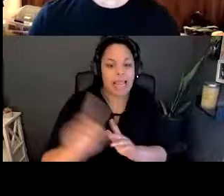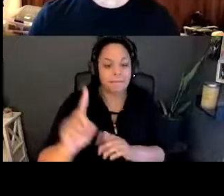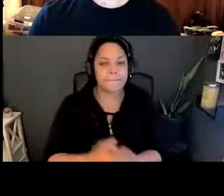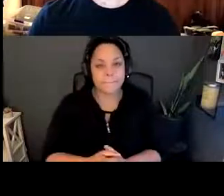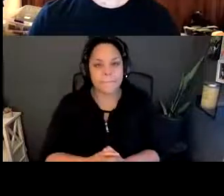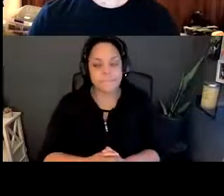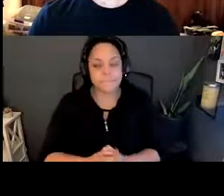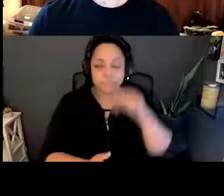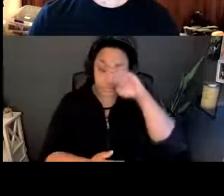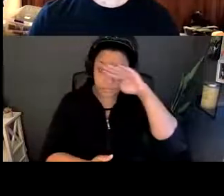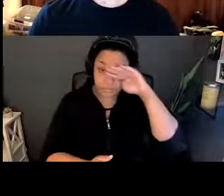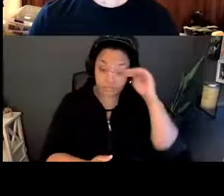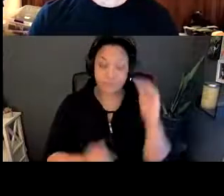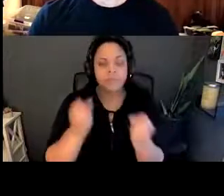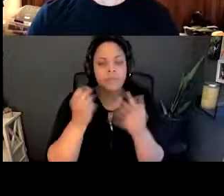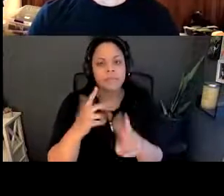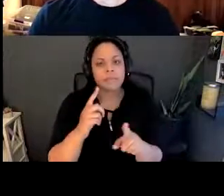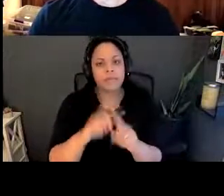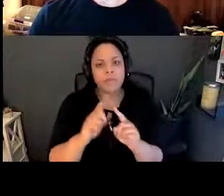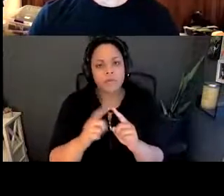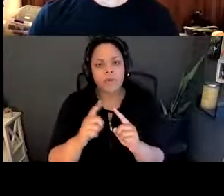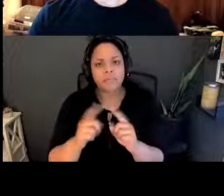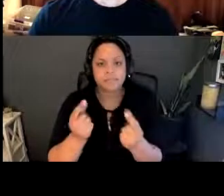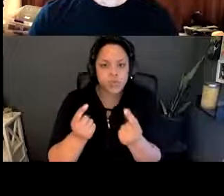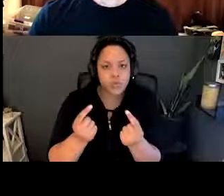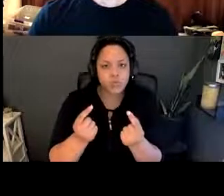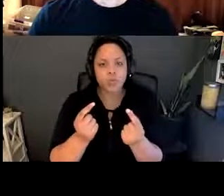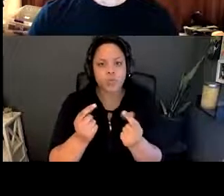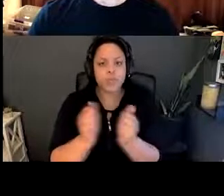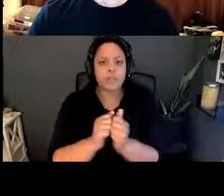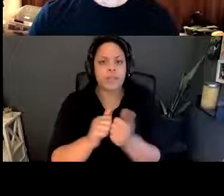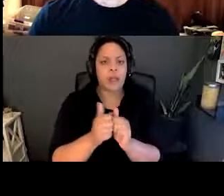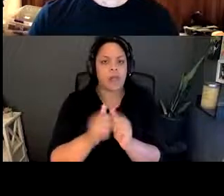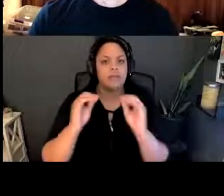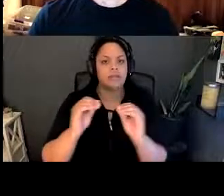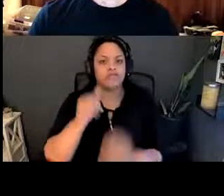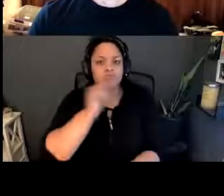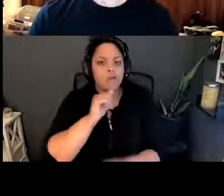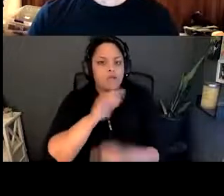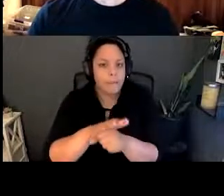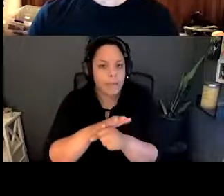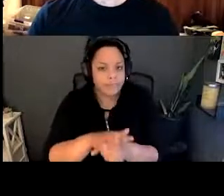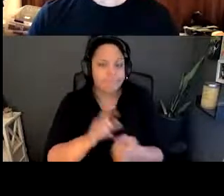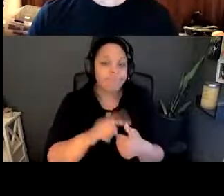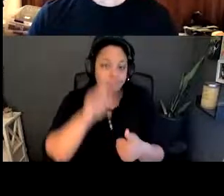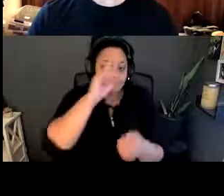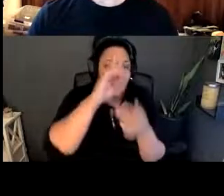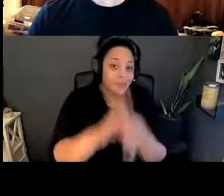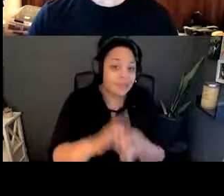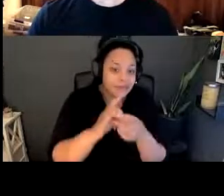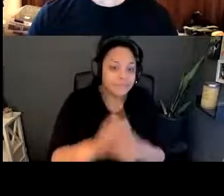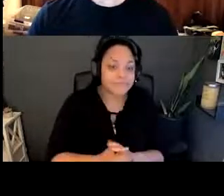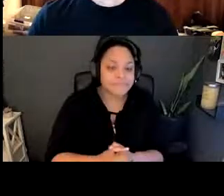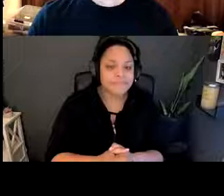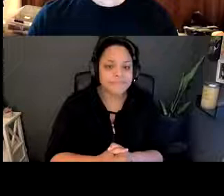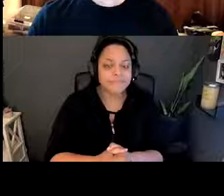are lots of different things that we can do with respect to stress coping with mindfulness. Some of this is kind of